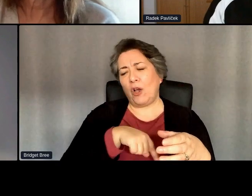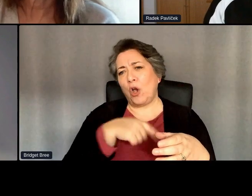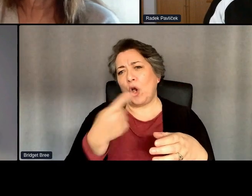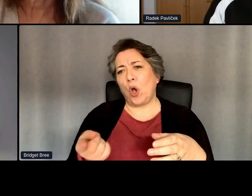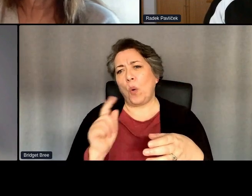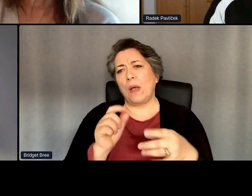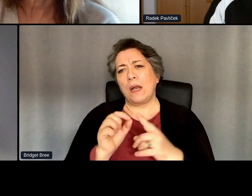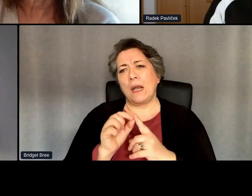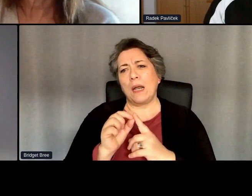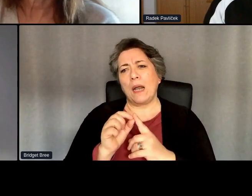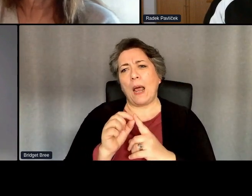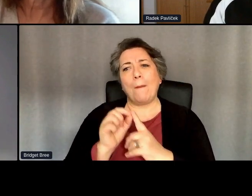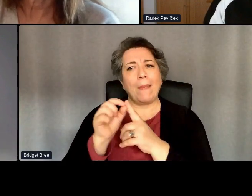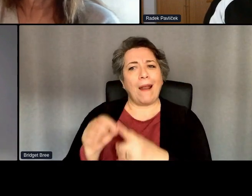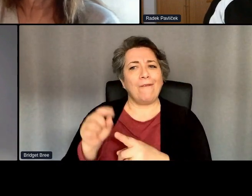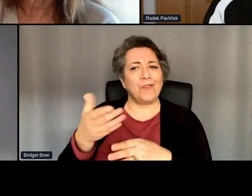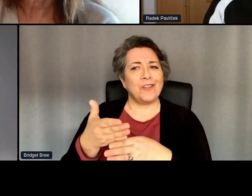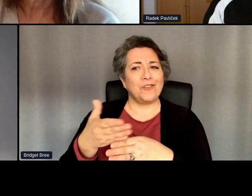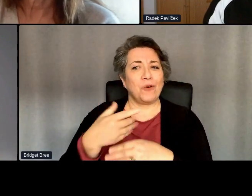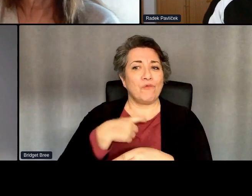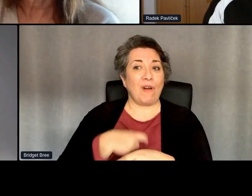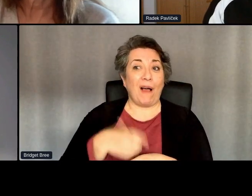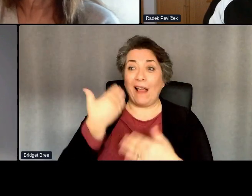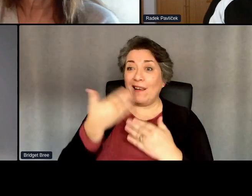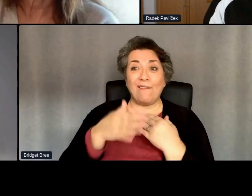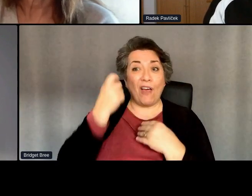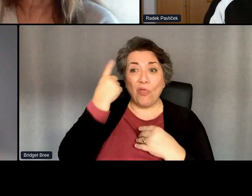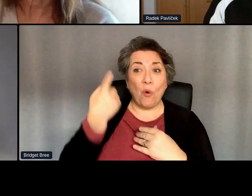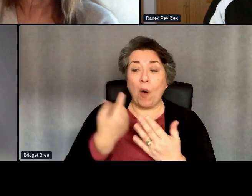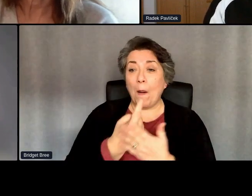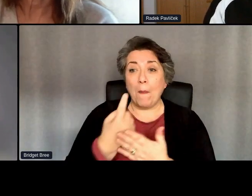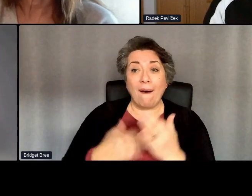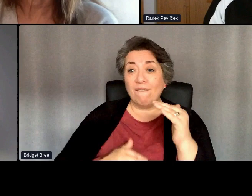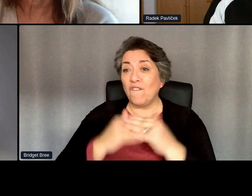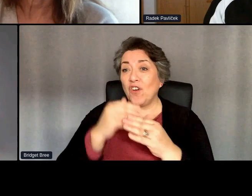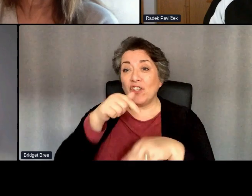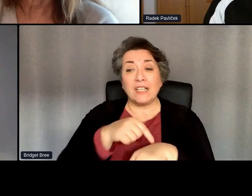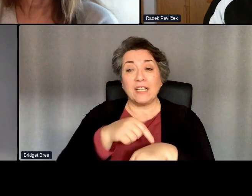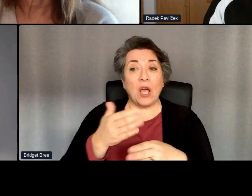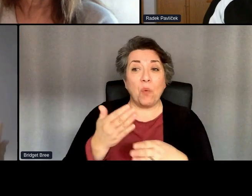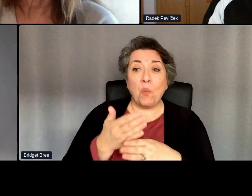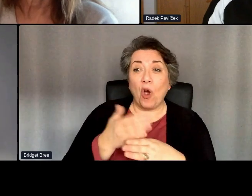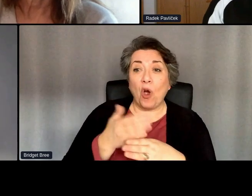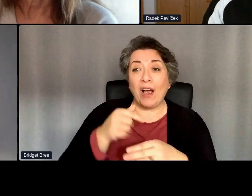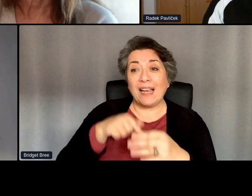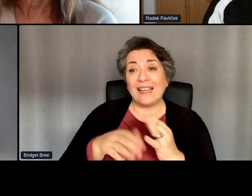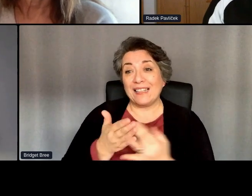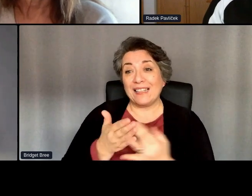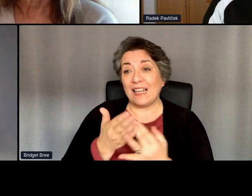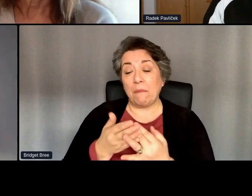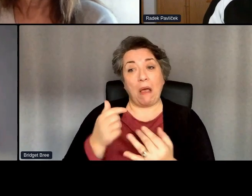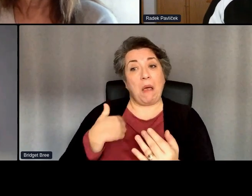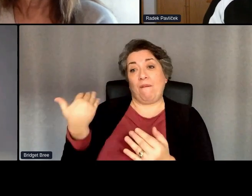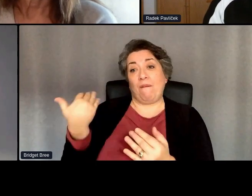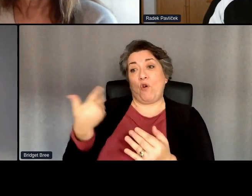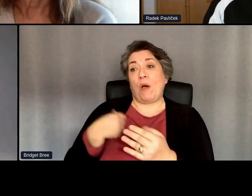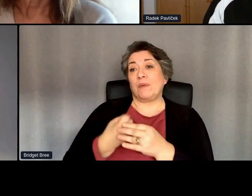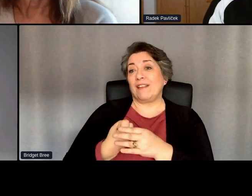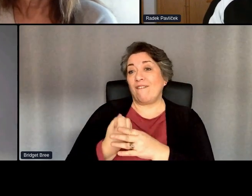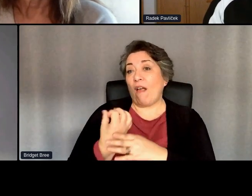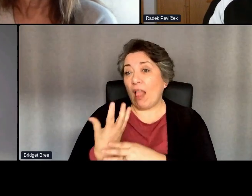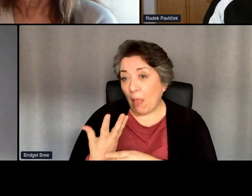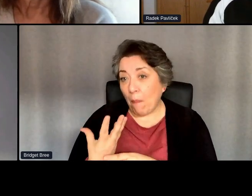that, I never thought about having a full-time role in accessibility. I was working as a designer and as a front-end developer back then. And I